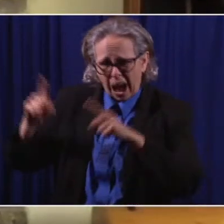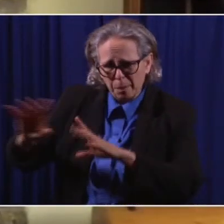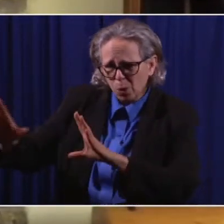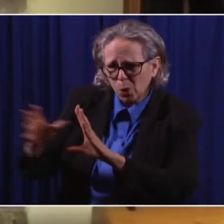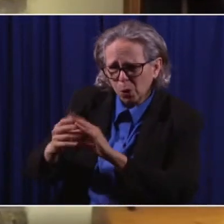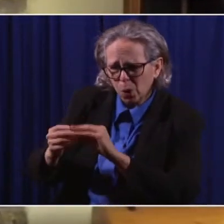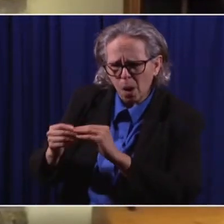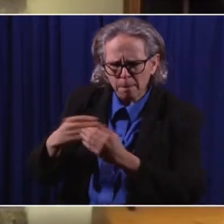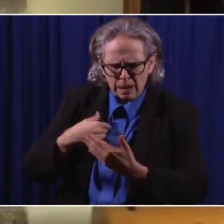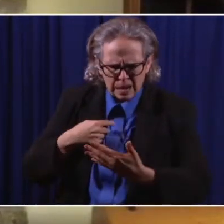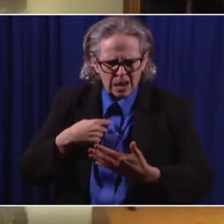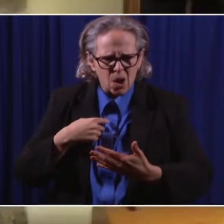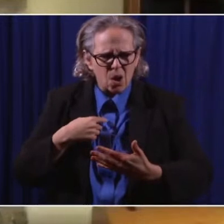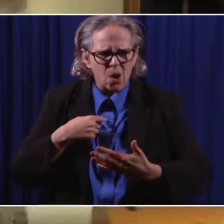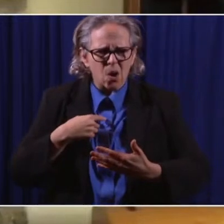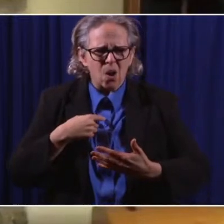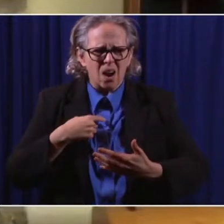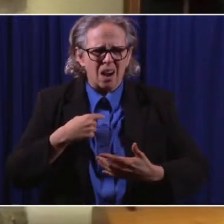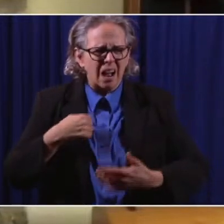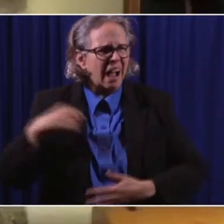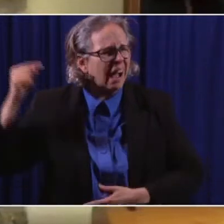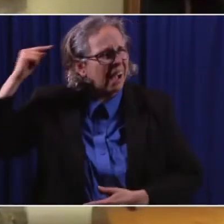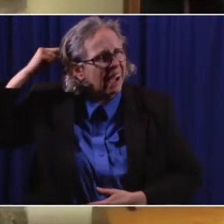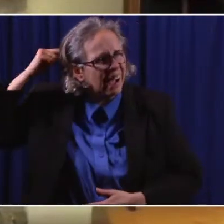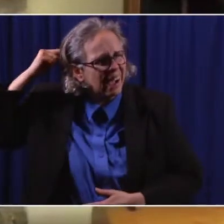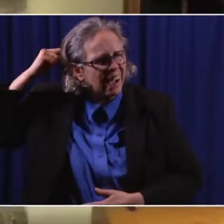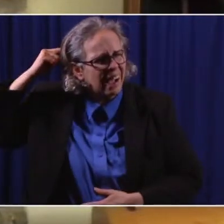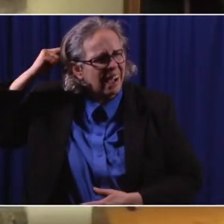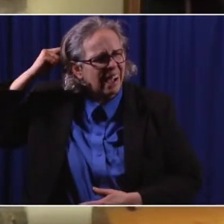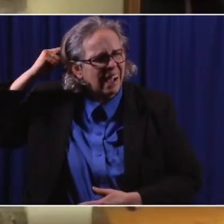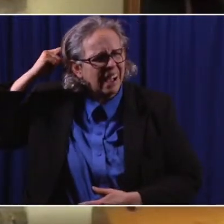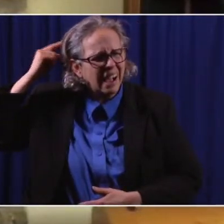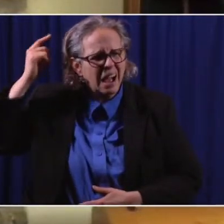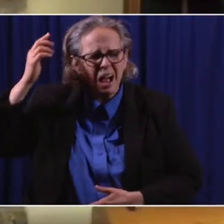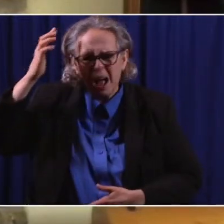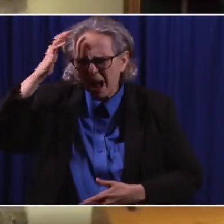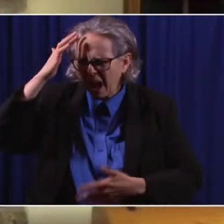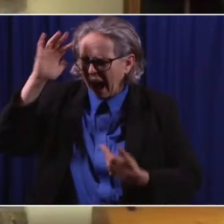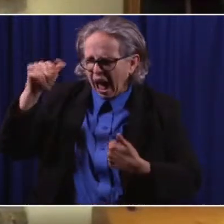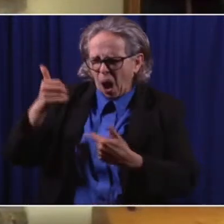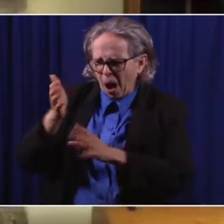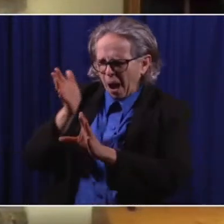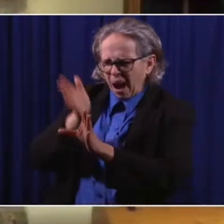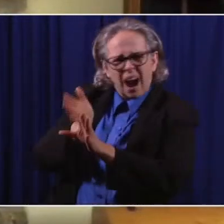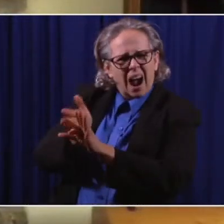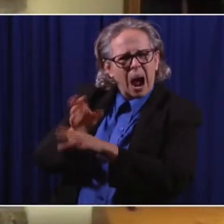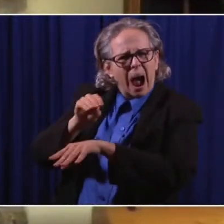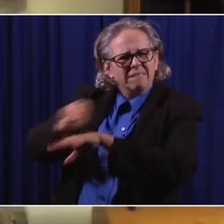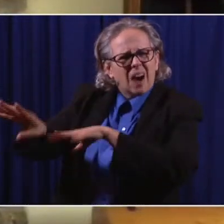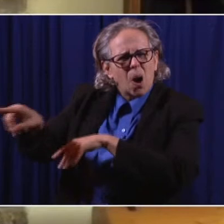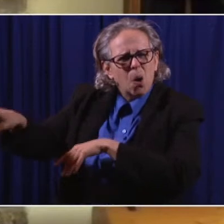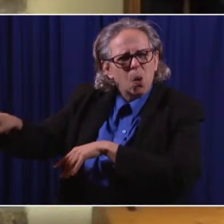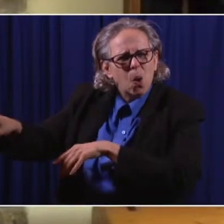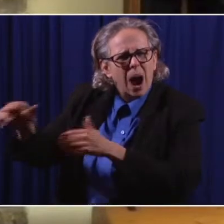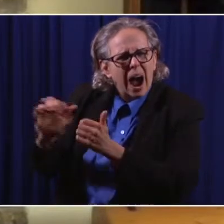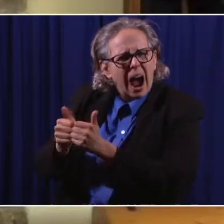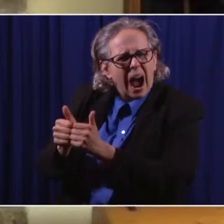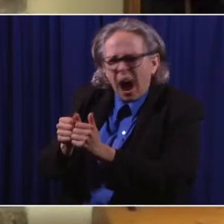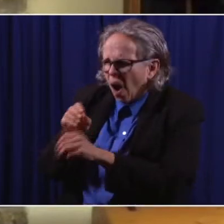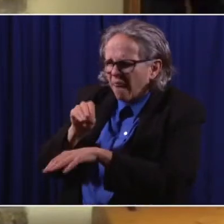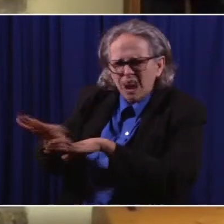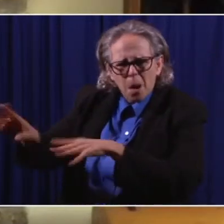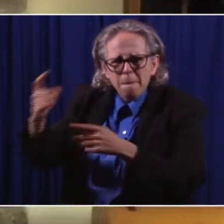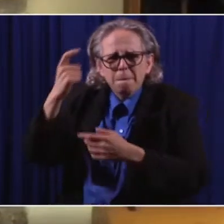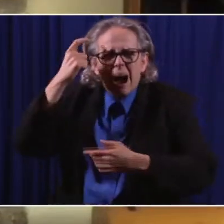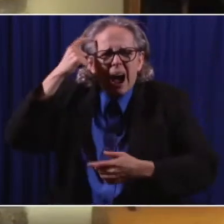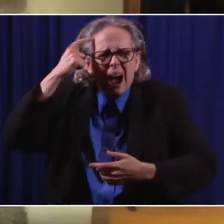the psychological impact of a doctor telling you that must have been just terrifying. I mean, when they come in every day and say, yeah,